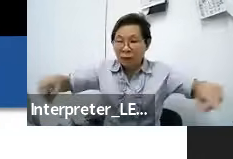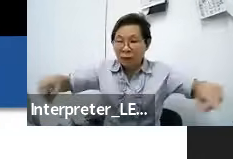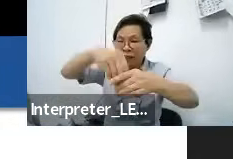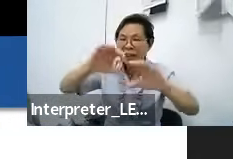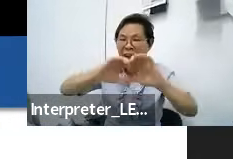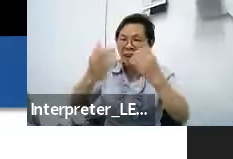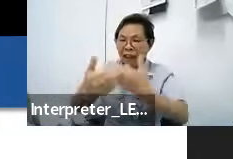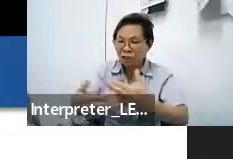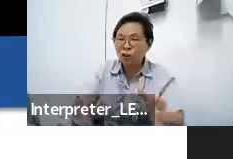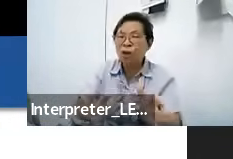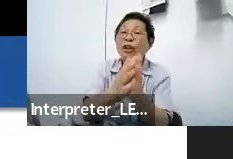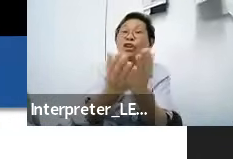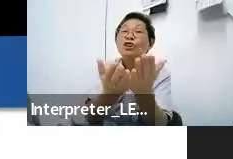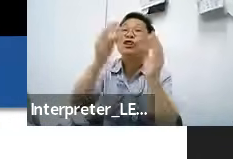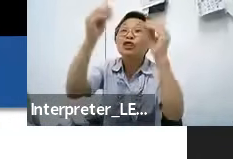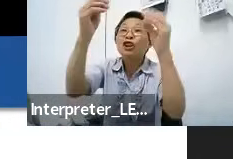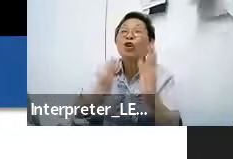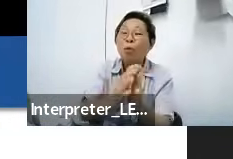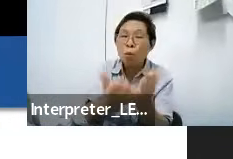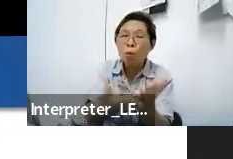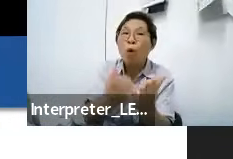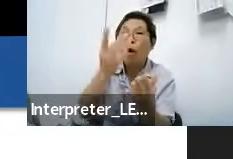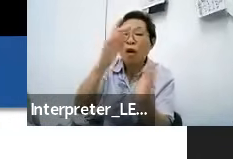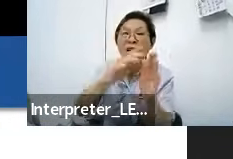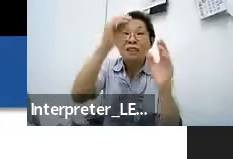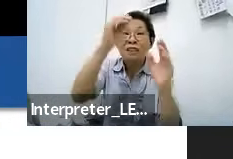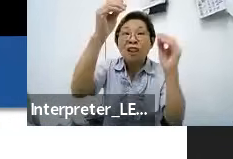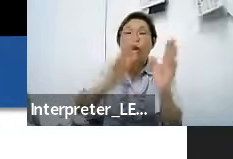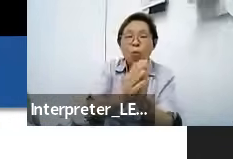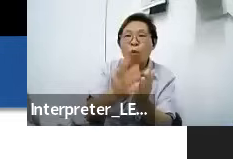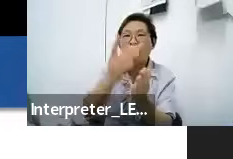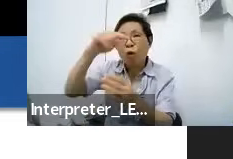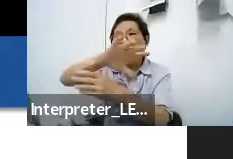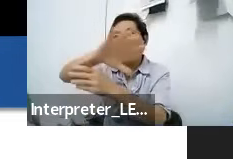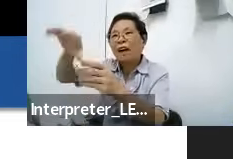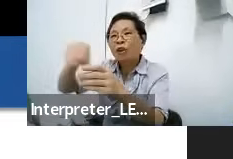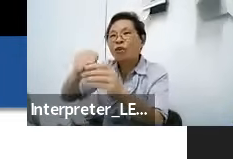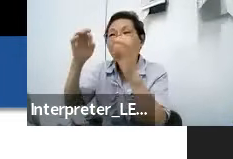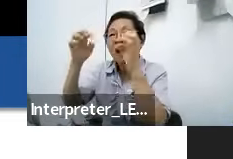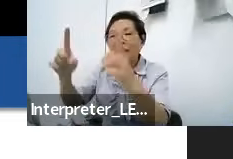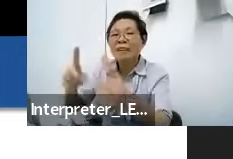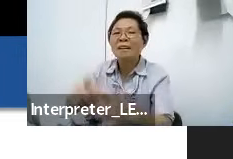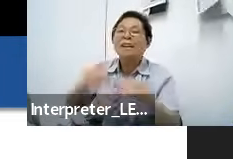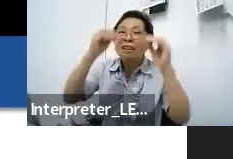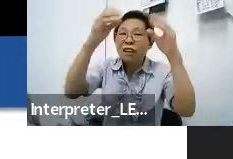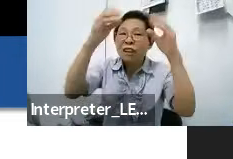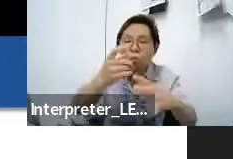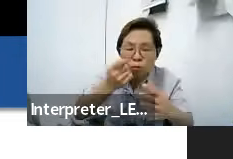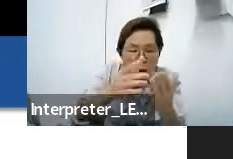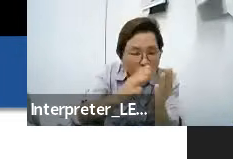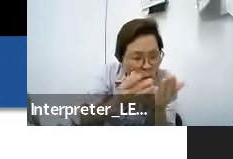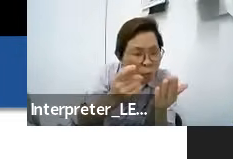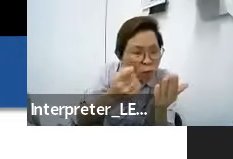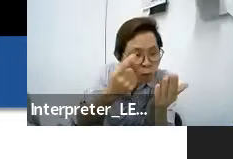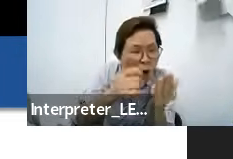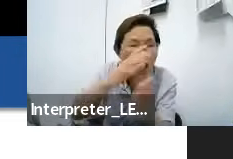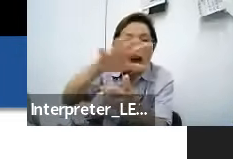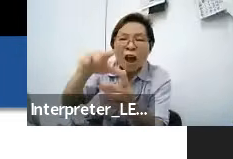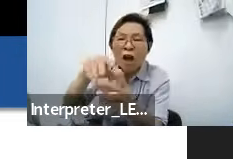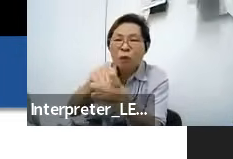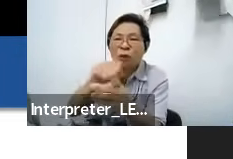teacher's handbook for inclusive education. It will help teachers understand the multiple issues of inclusion as well